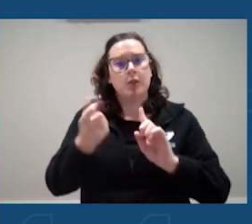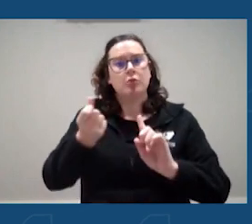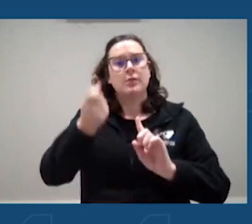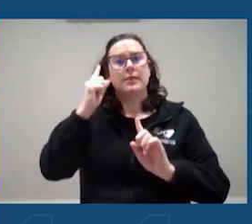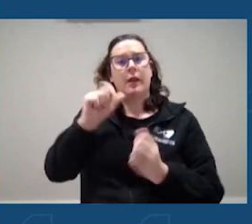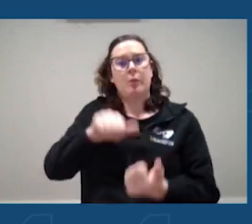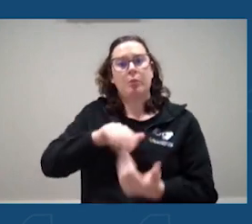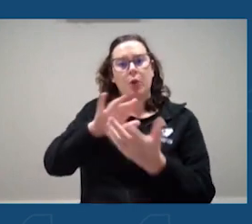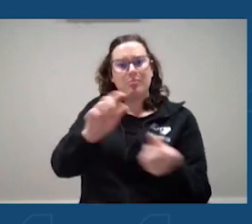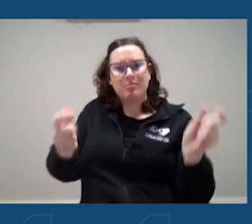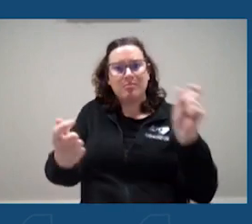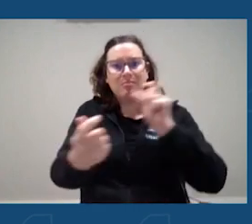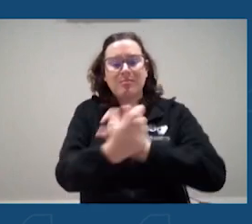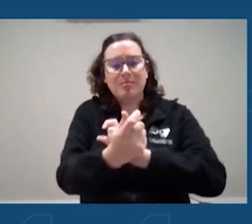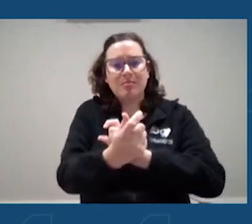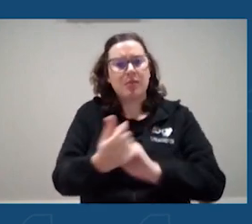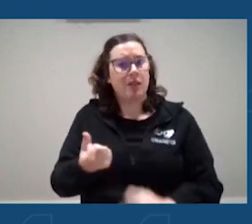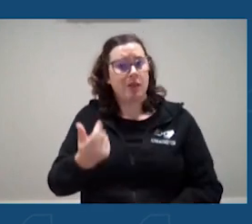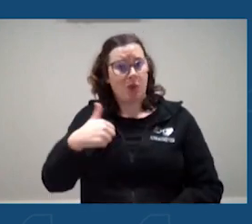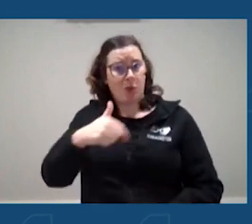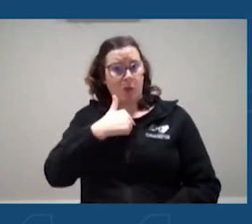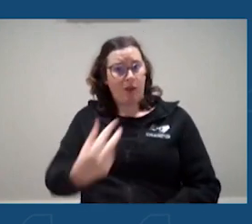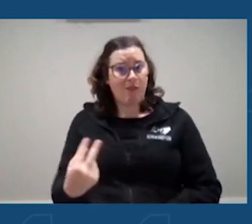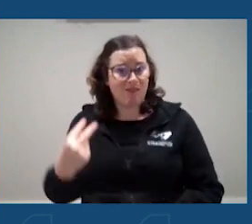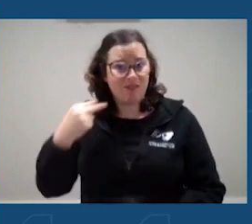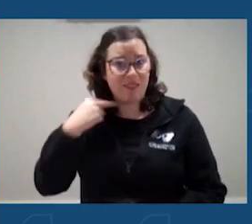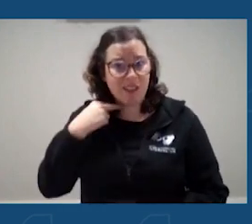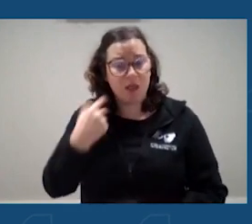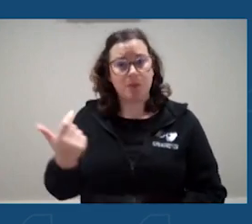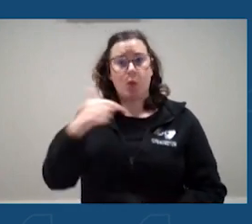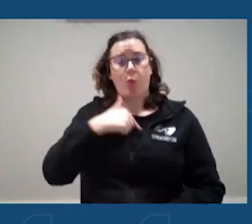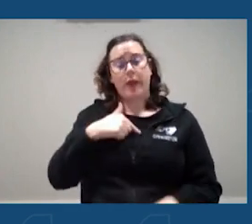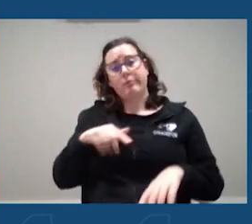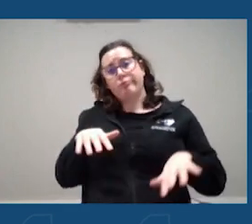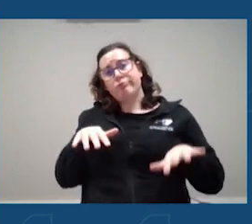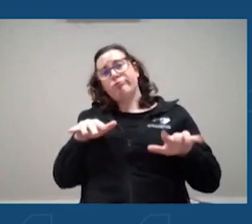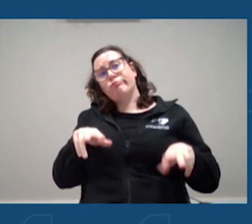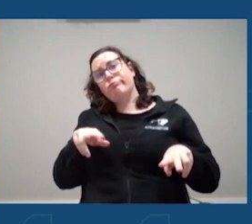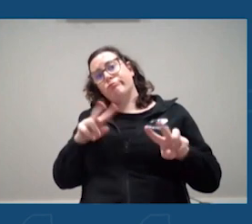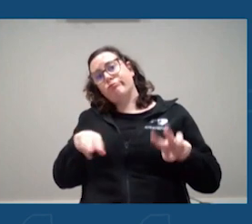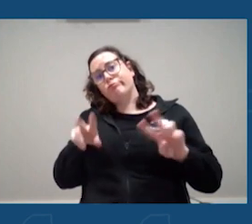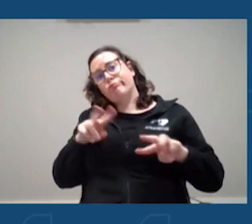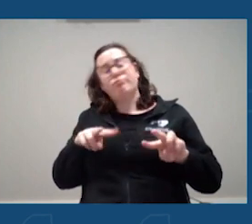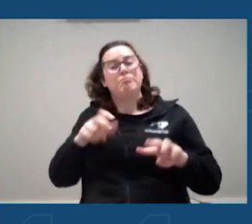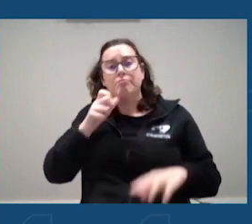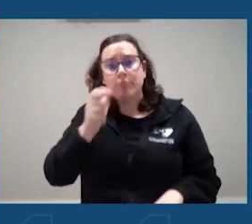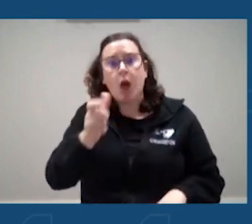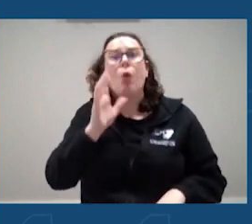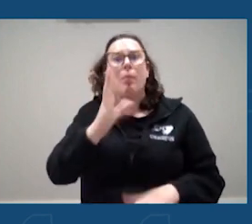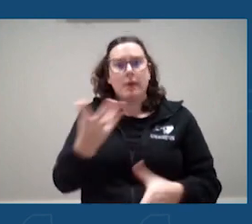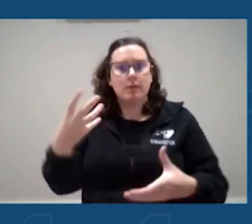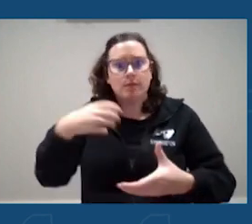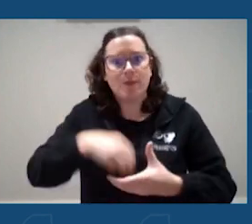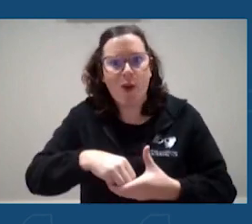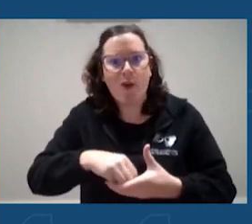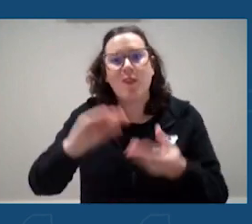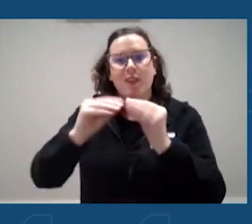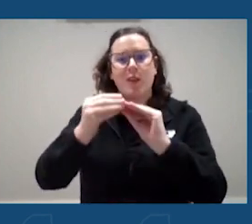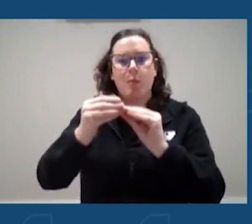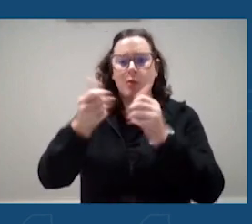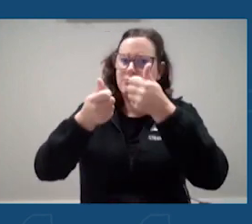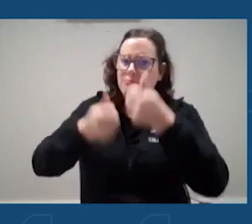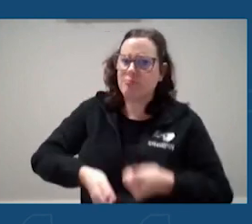bystanders. We're actually engaged in doing something about it. That's why we're driving the numbers down again. We're making a difference. So you invest